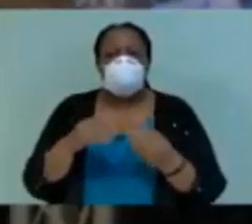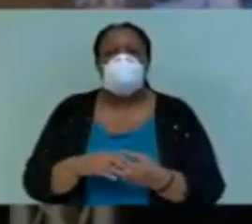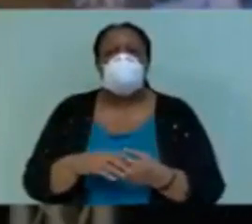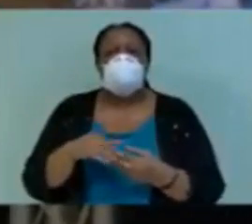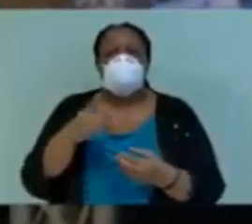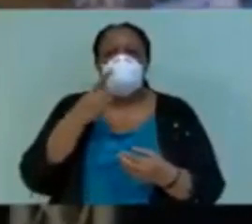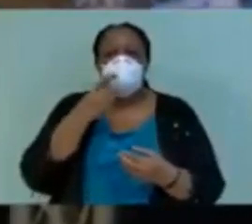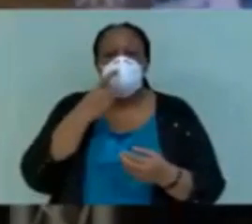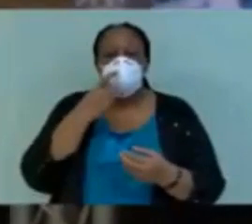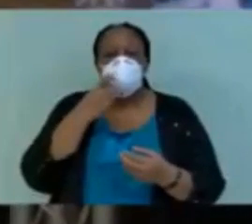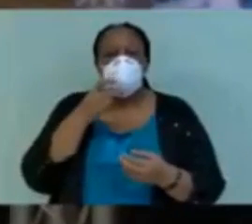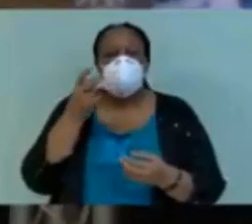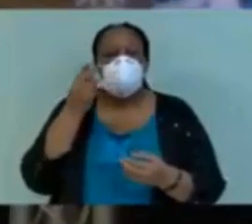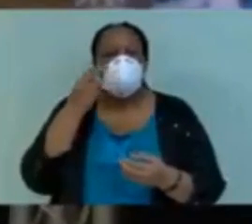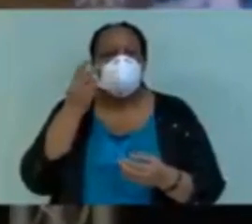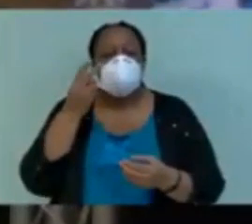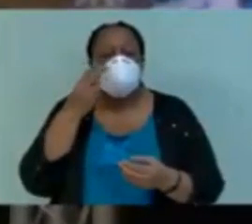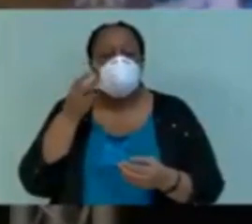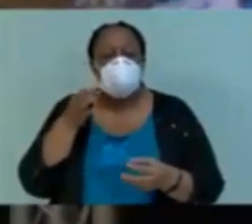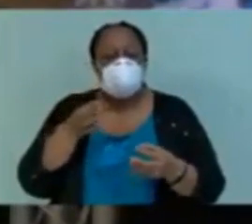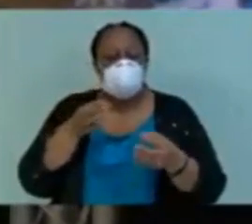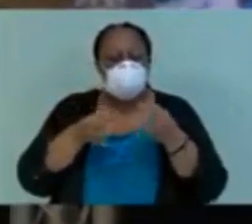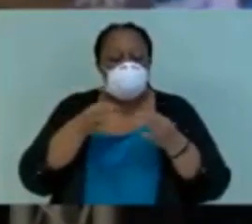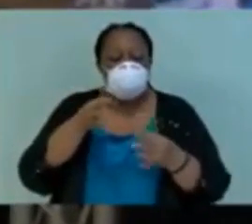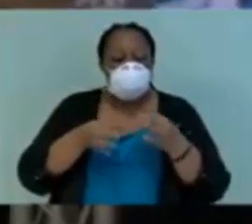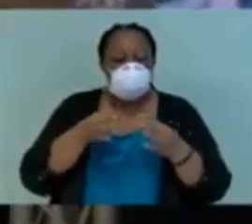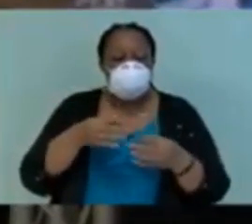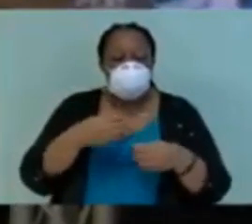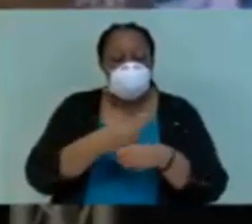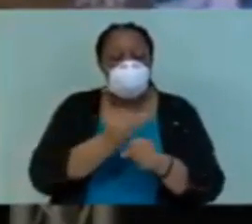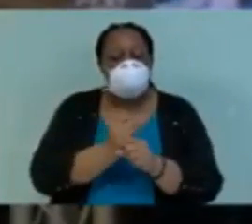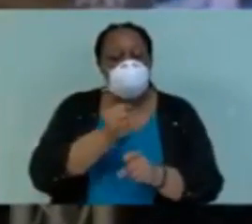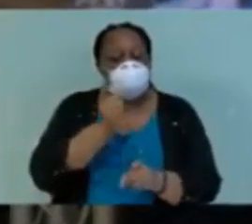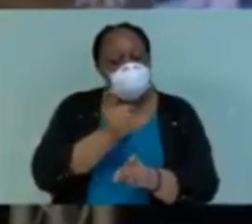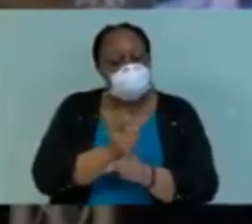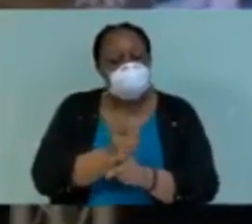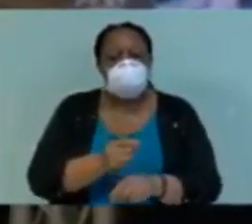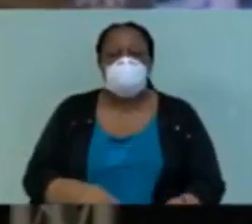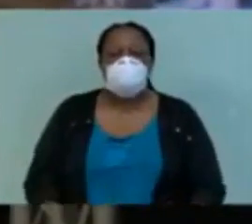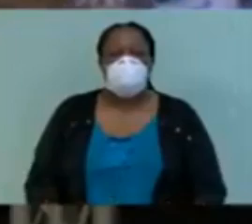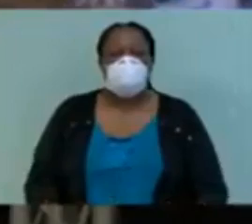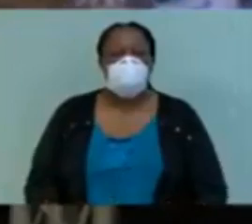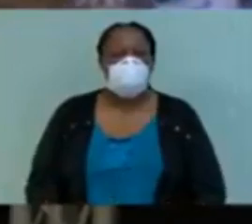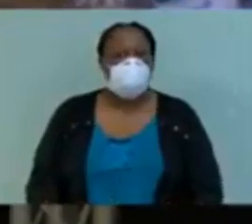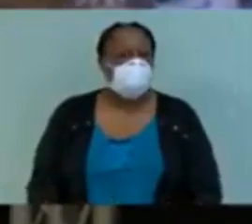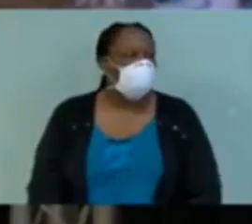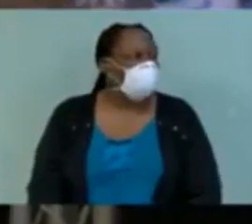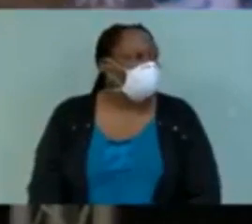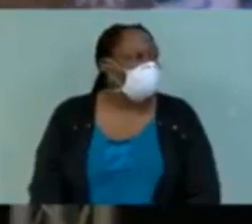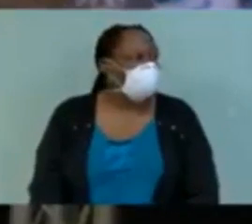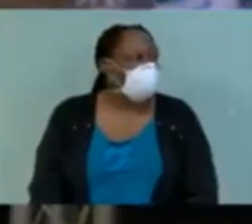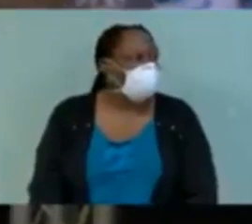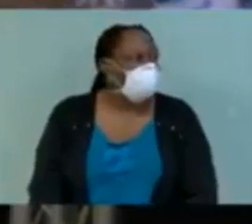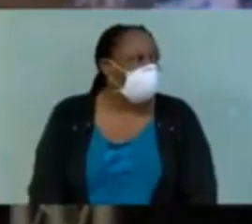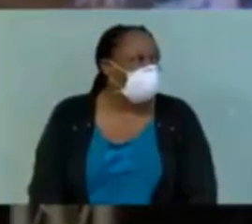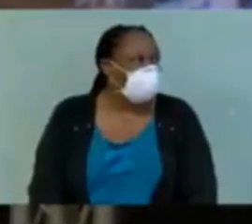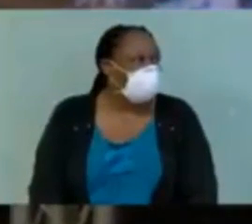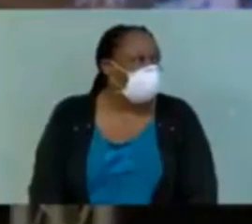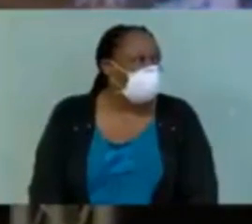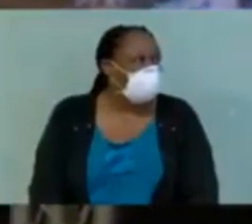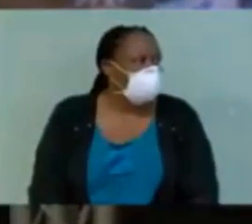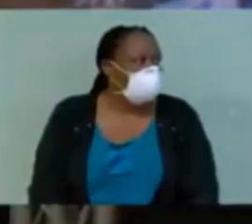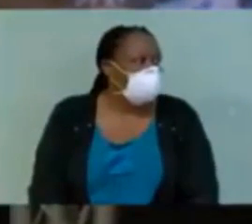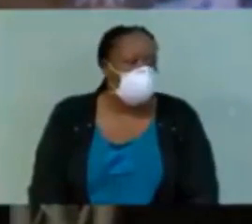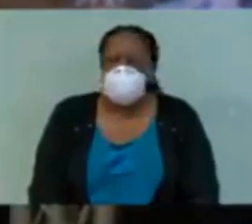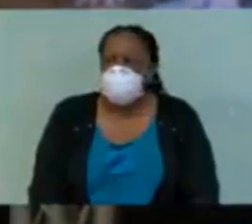are making masks. What should be the minimum structure in making these masks that consumers